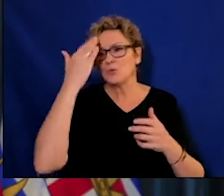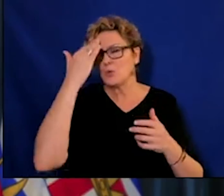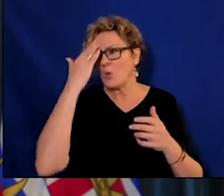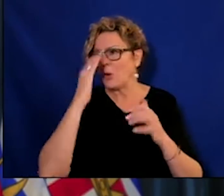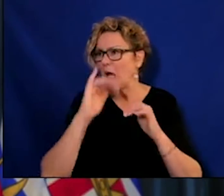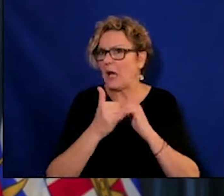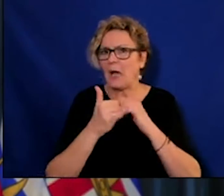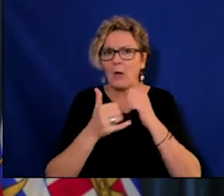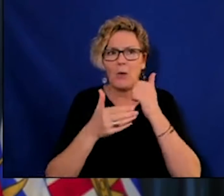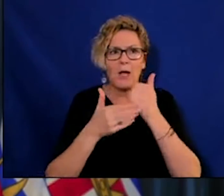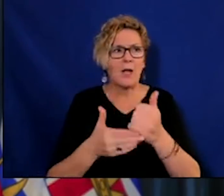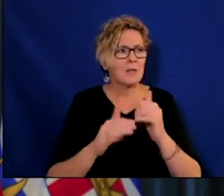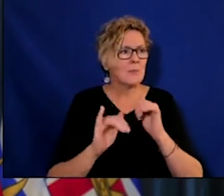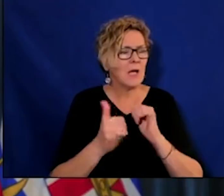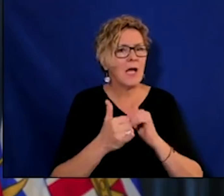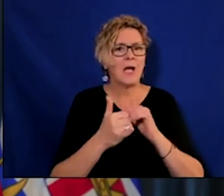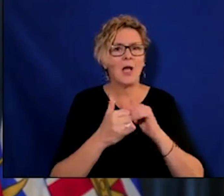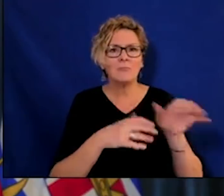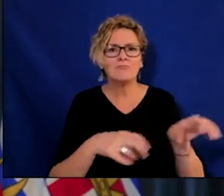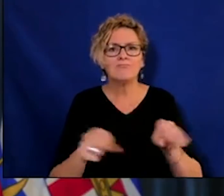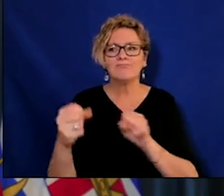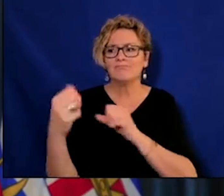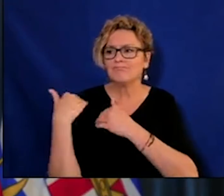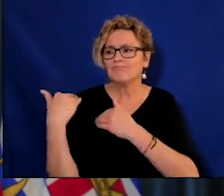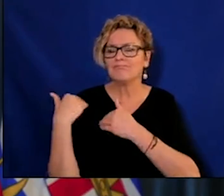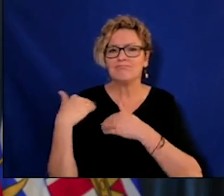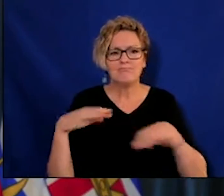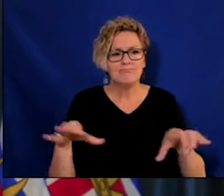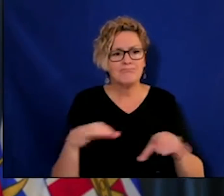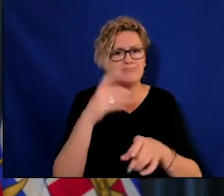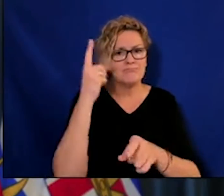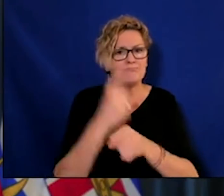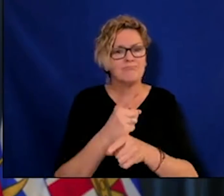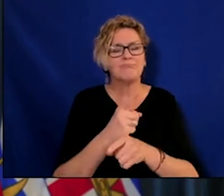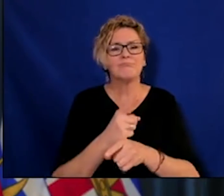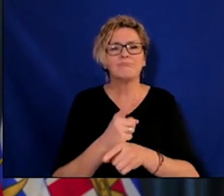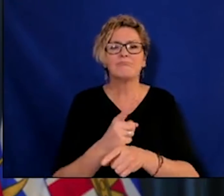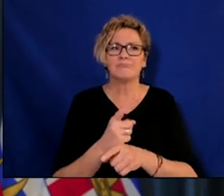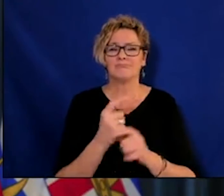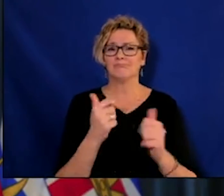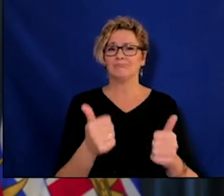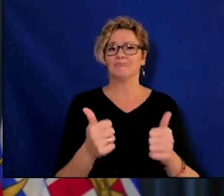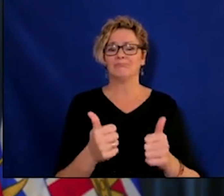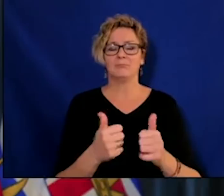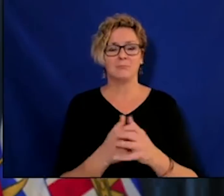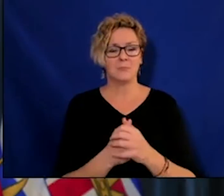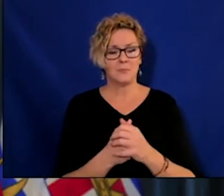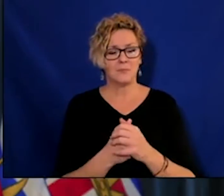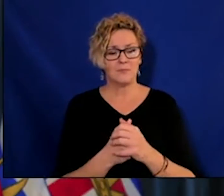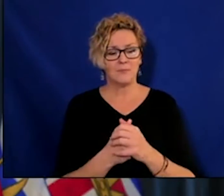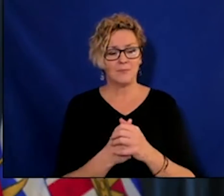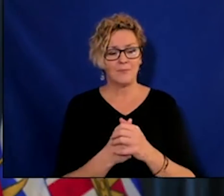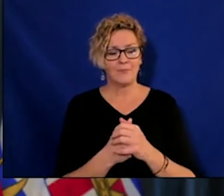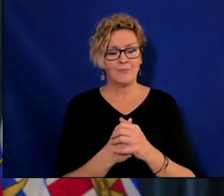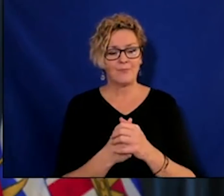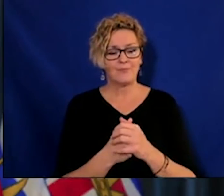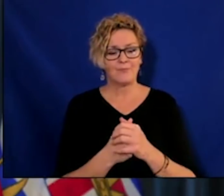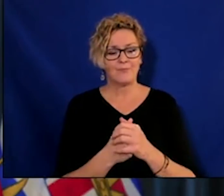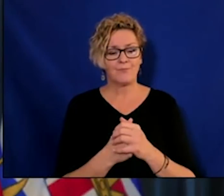questions the following. That often when we are trying to make changes in public life,